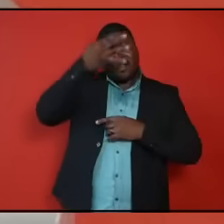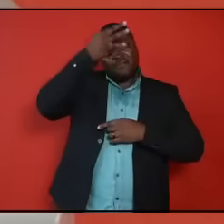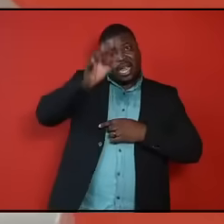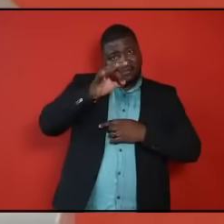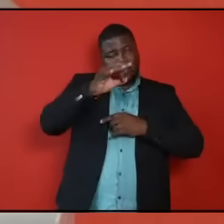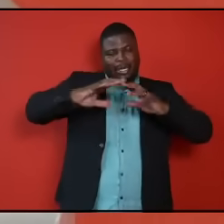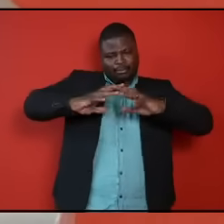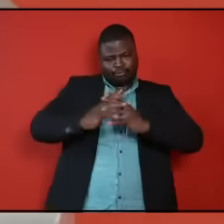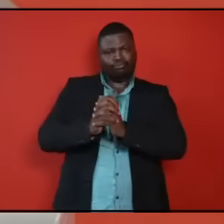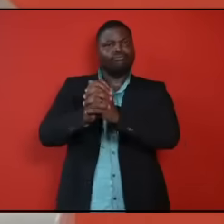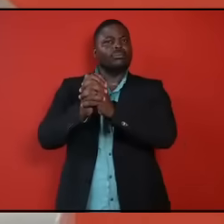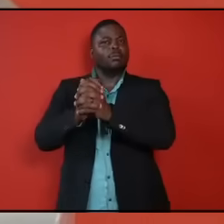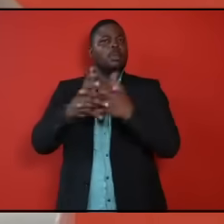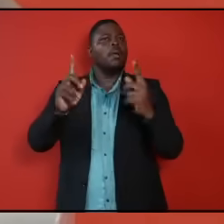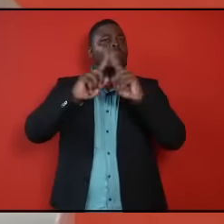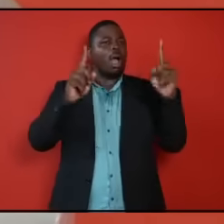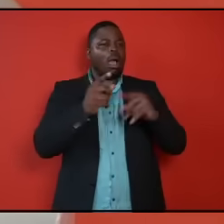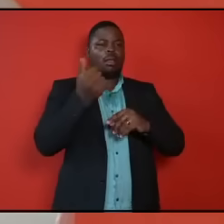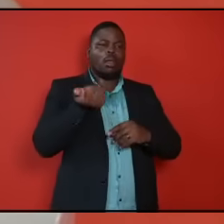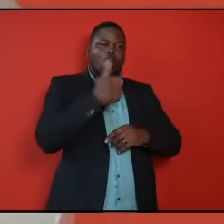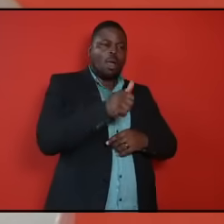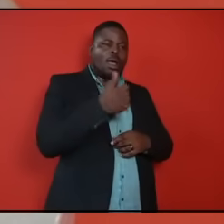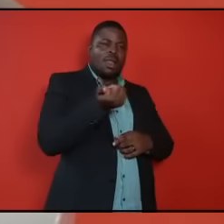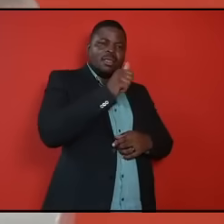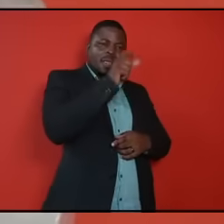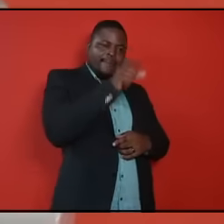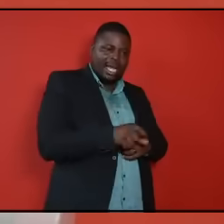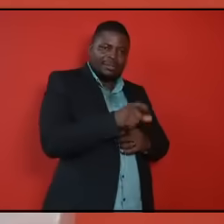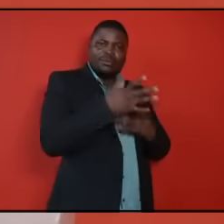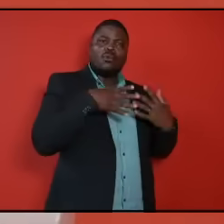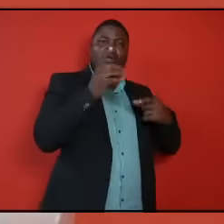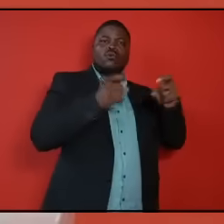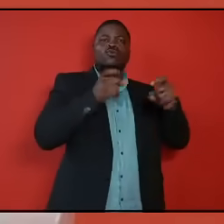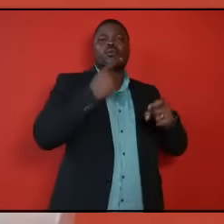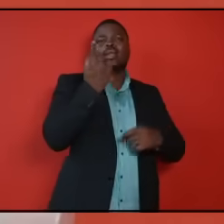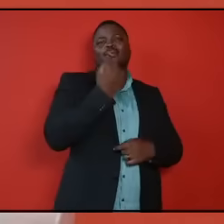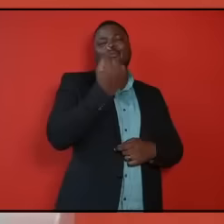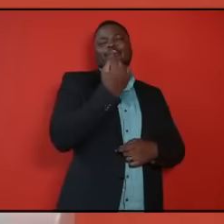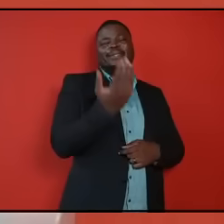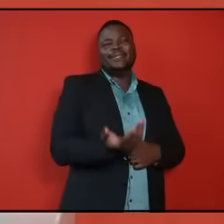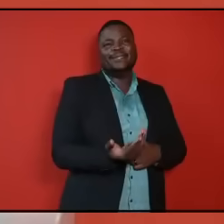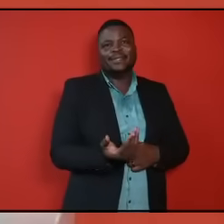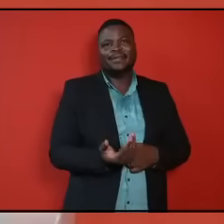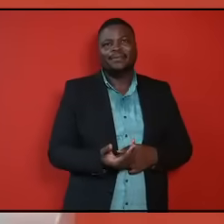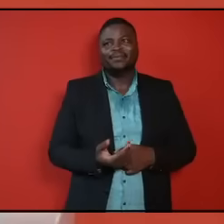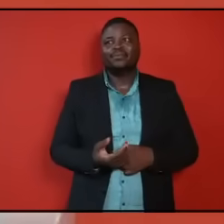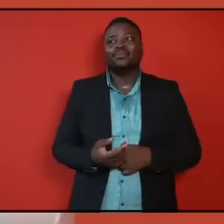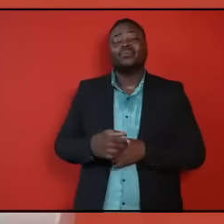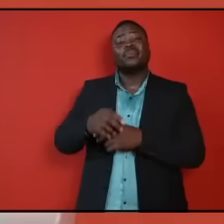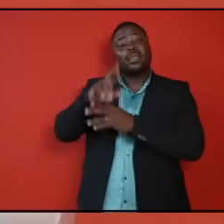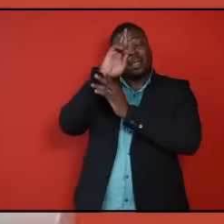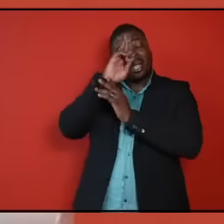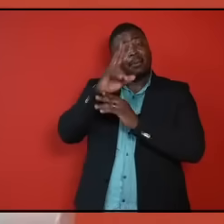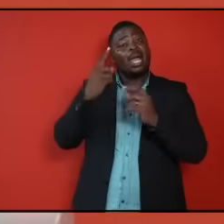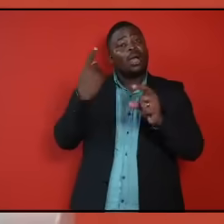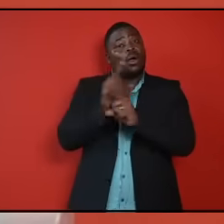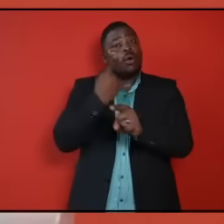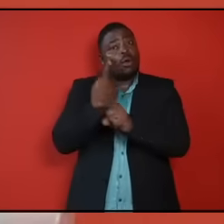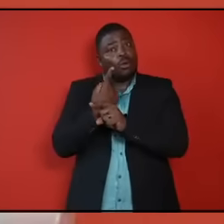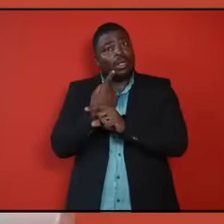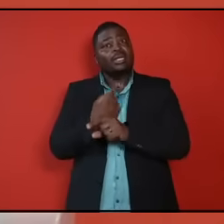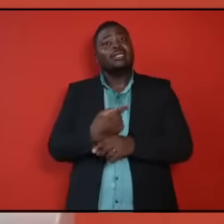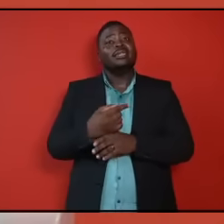continue participating in that kind of government. Because every time Tlhagaza makes